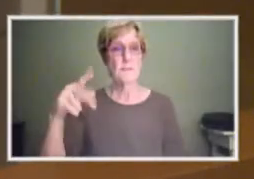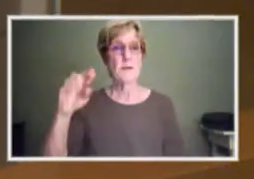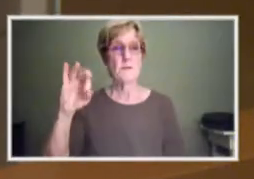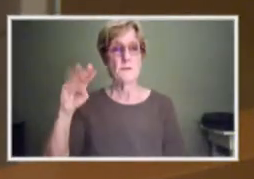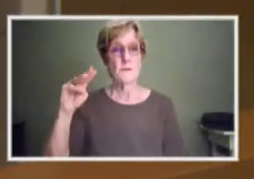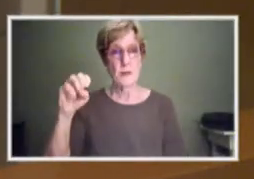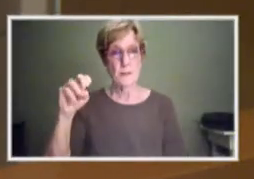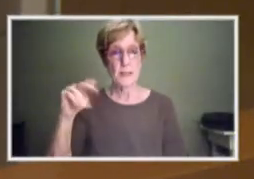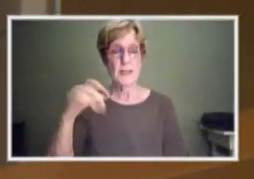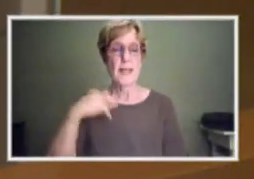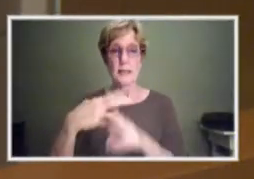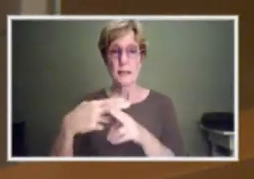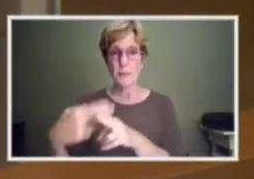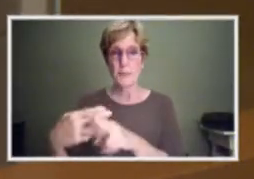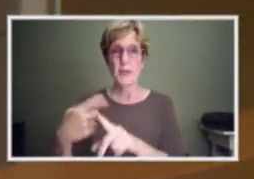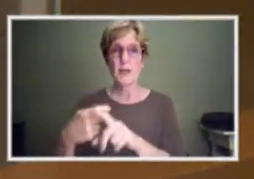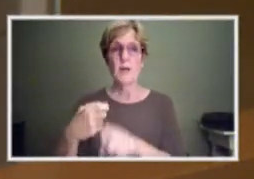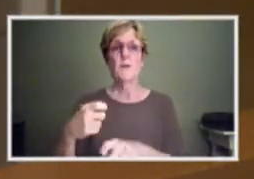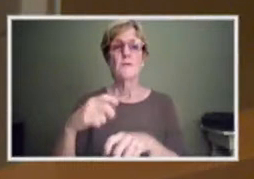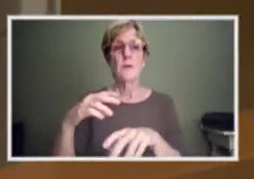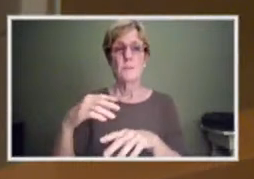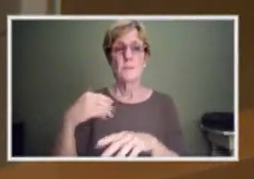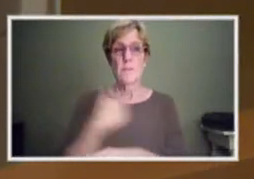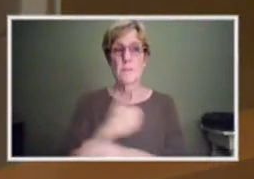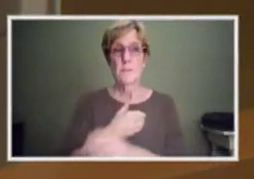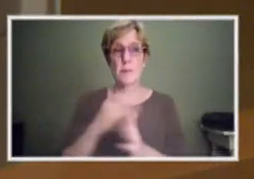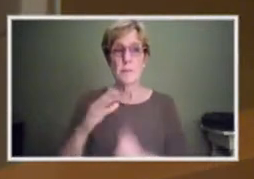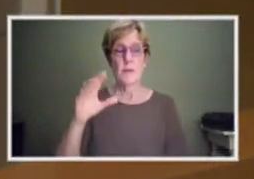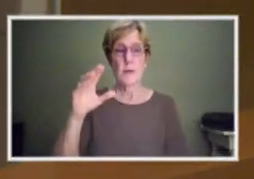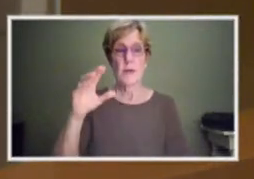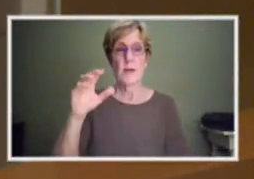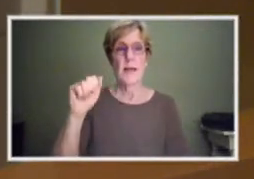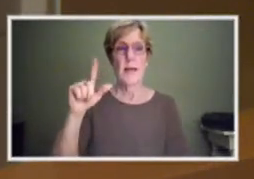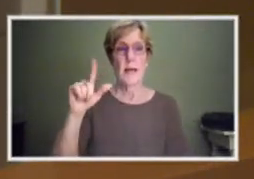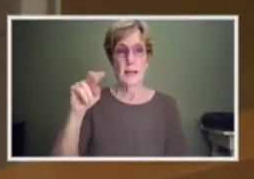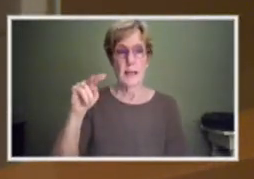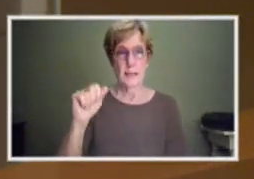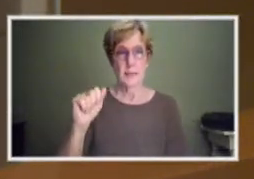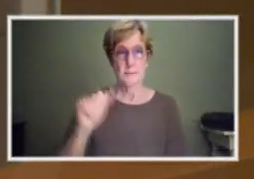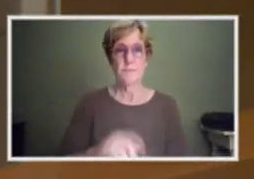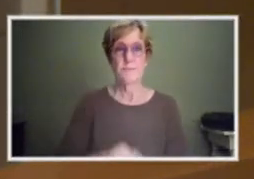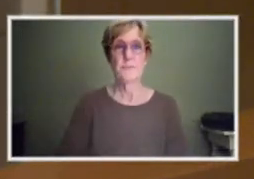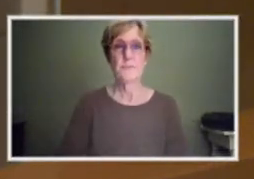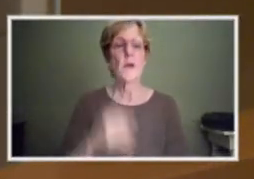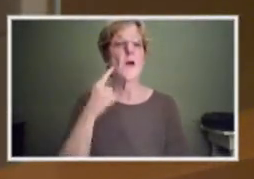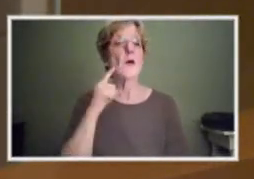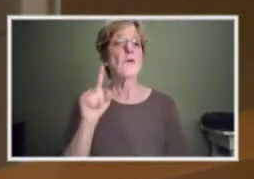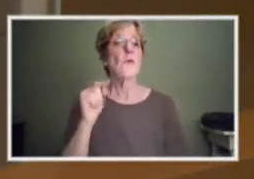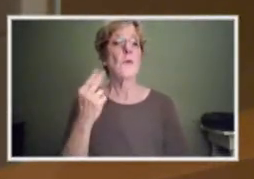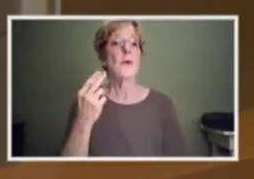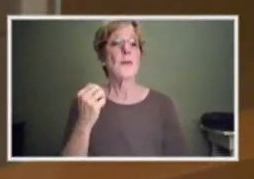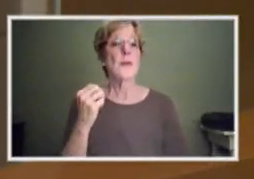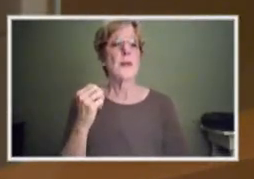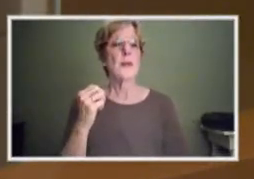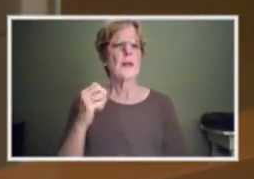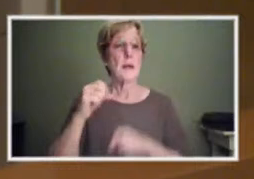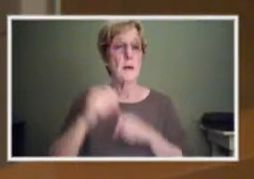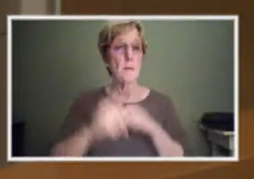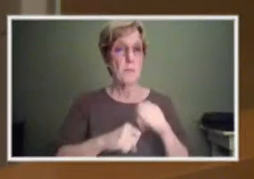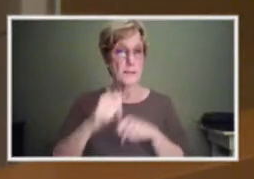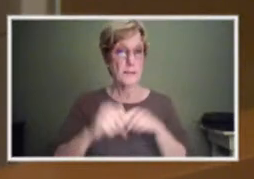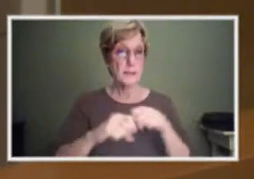a nomination from Councilmember Molina. For the Bicycle